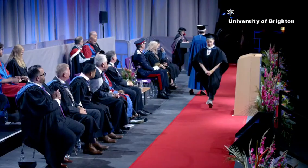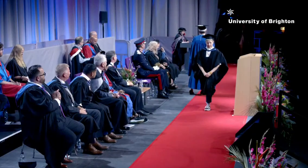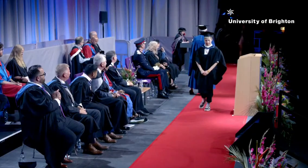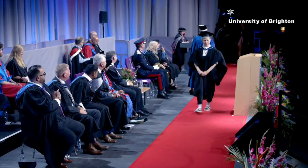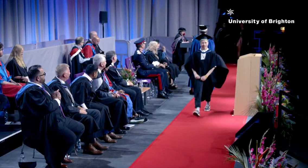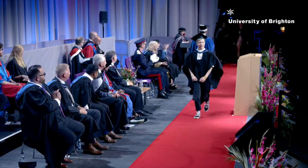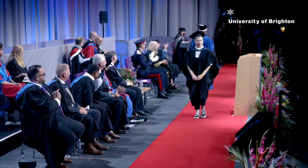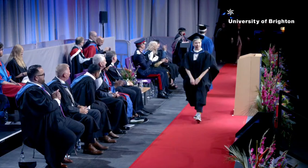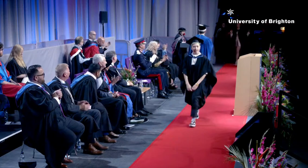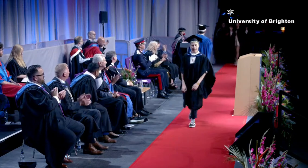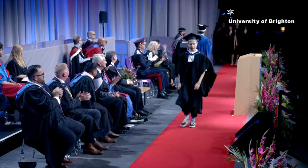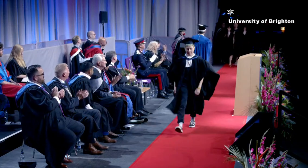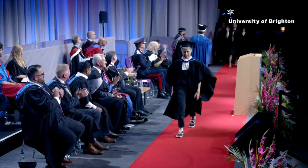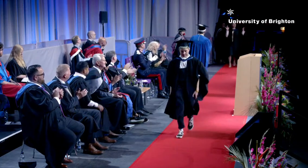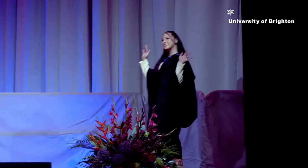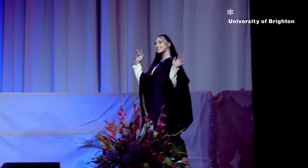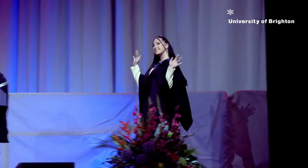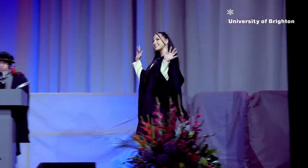Sophie Hayes.